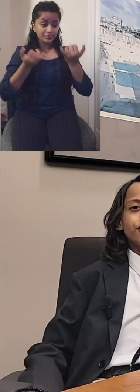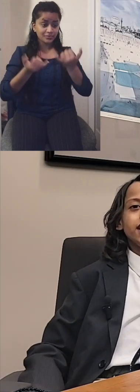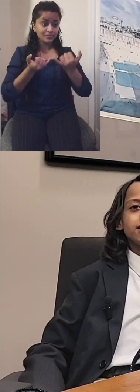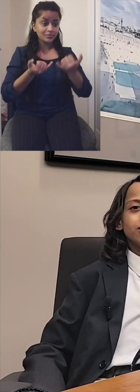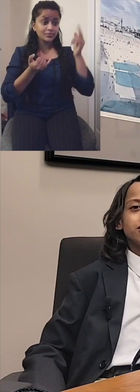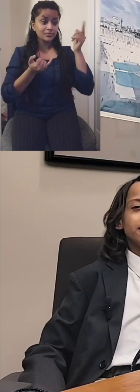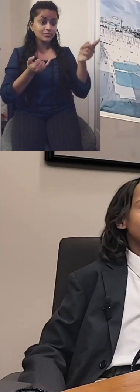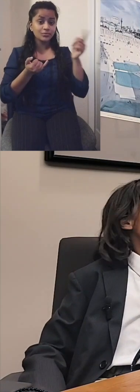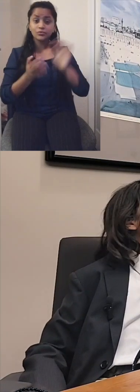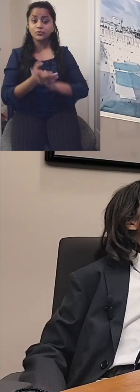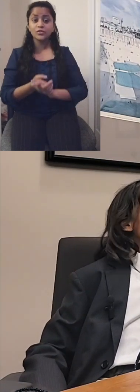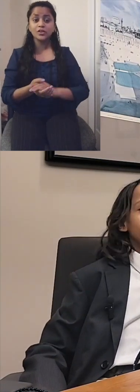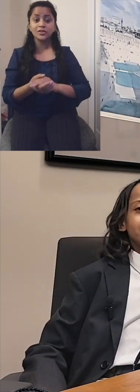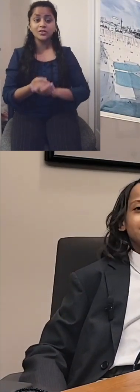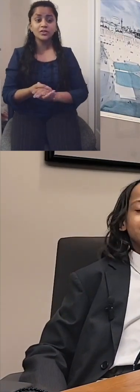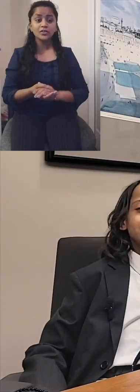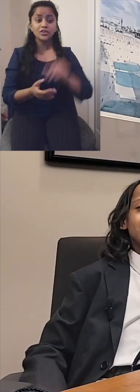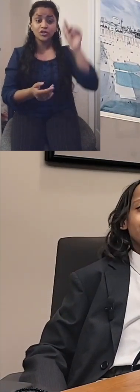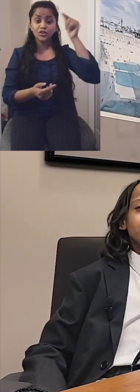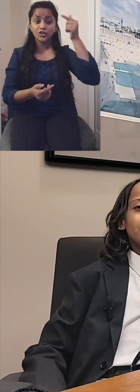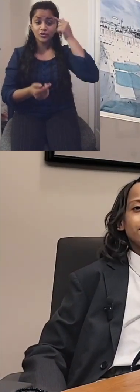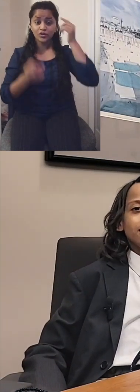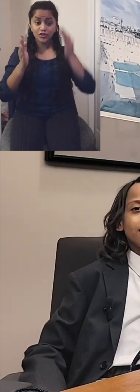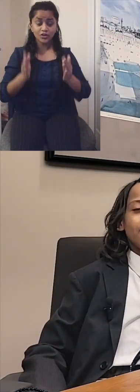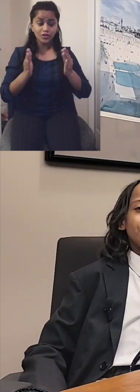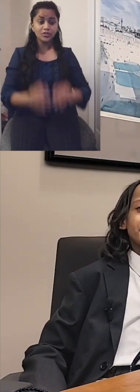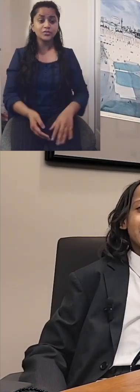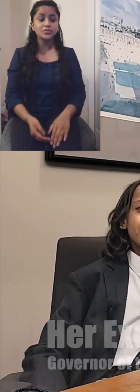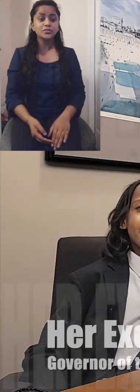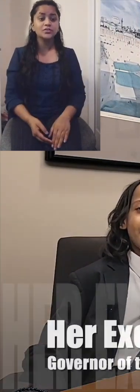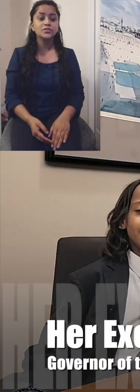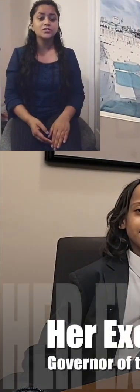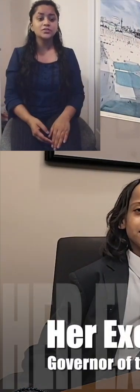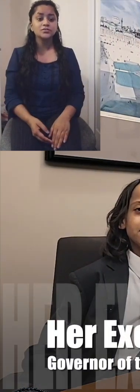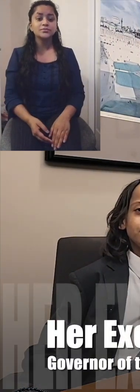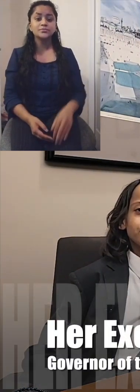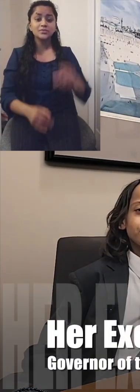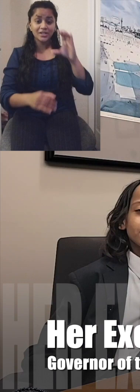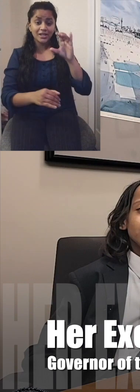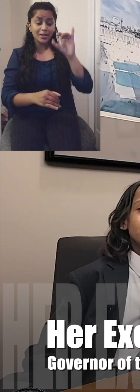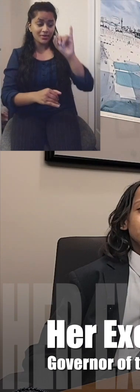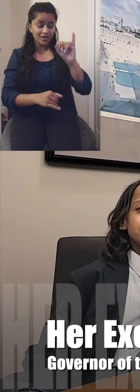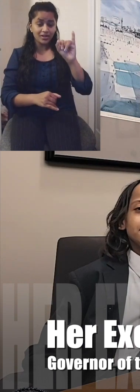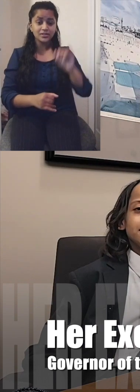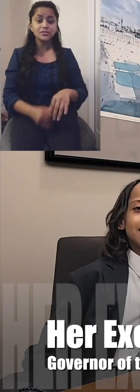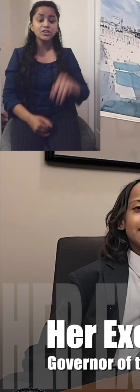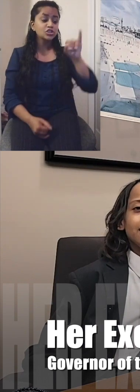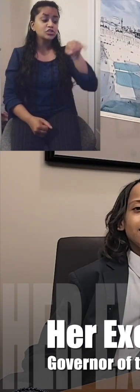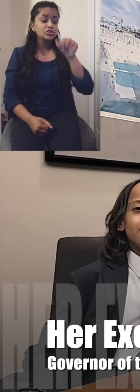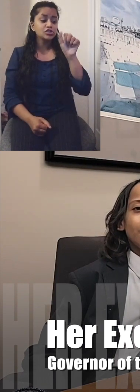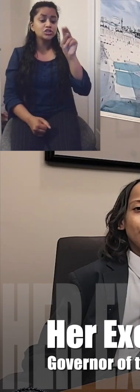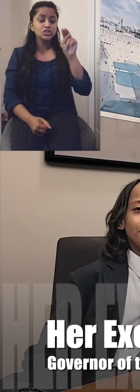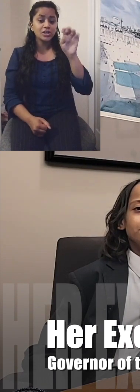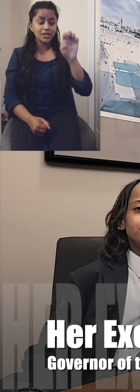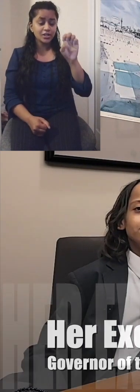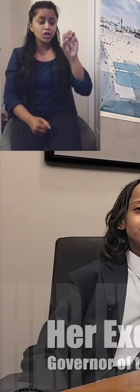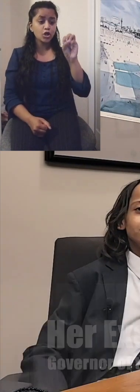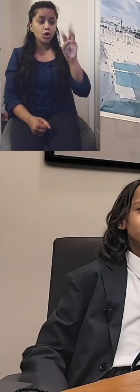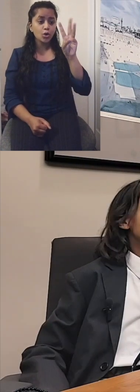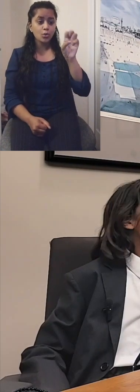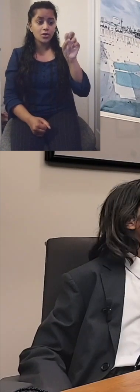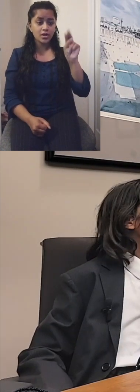have on the feeding zone today Her Excellency the Governor of the Cayman Islands, Mrs. Owen.